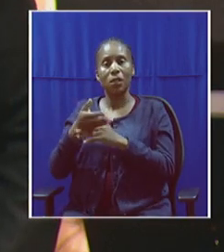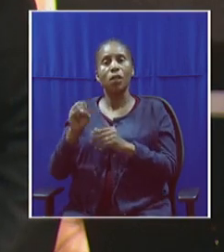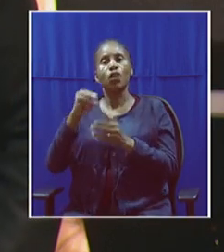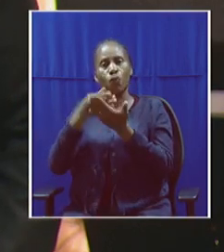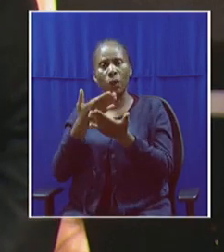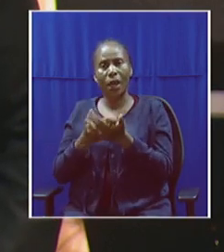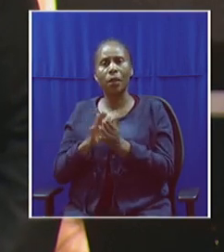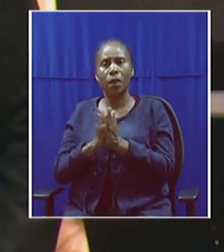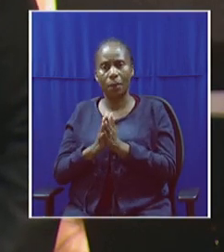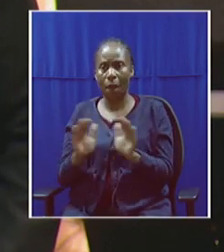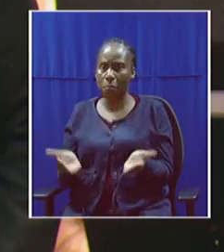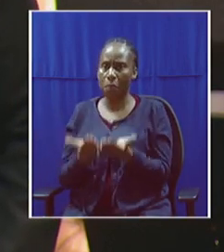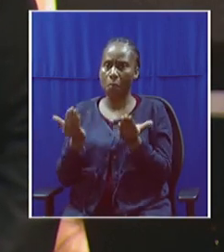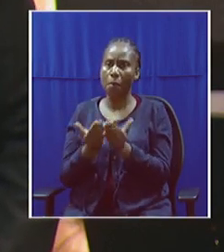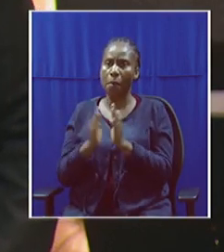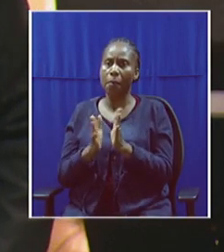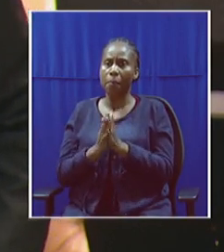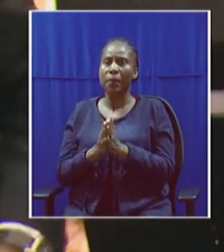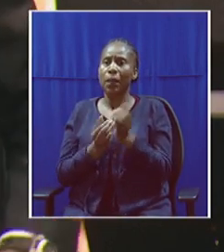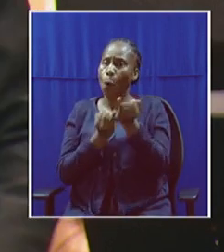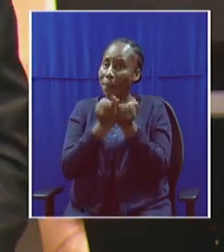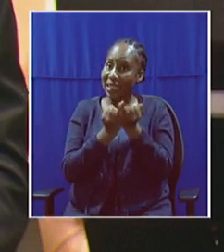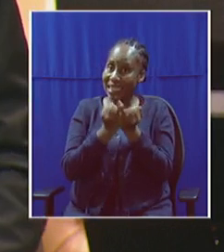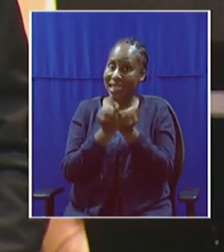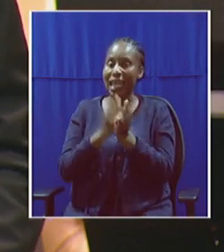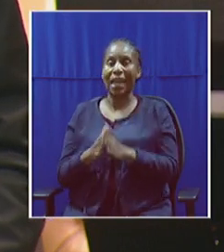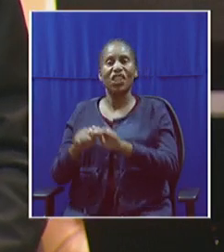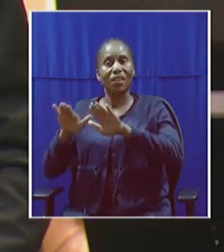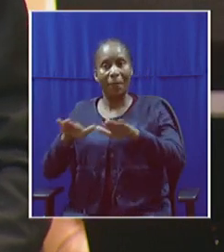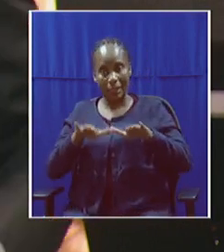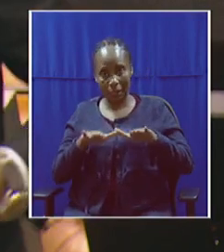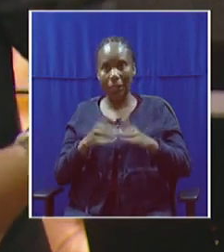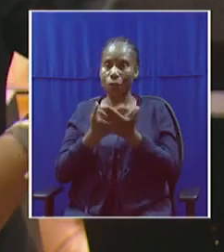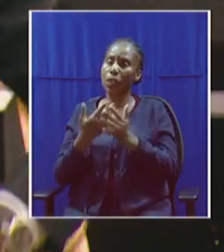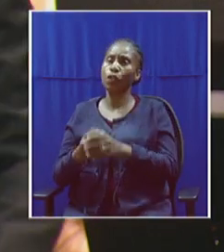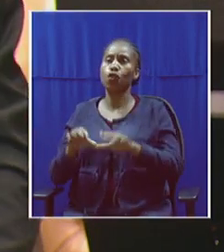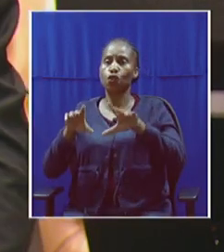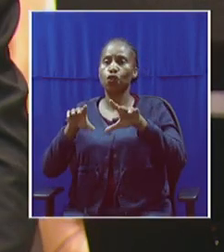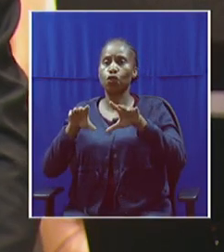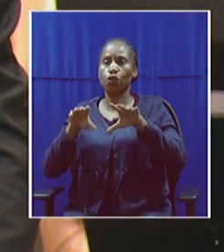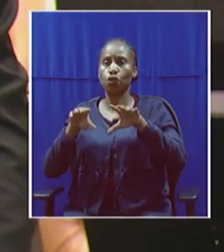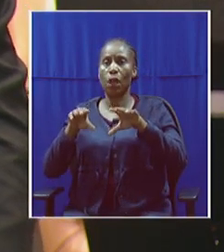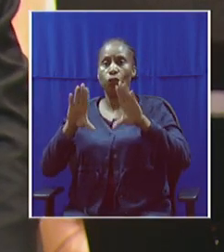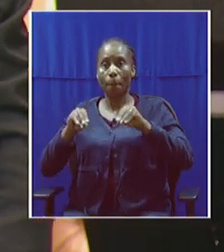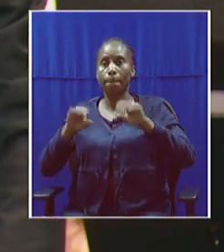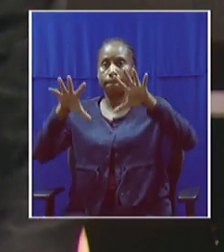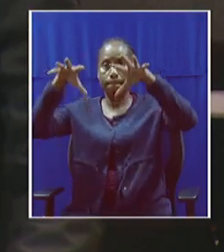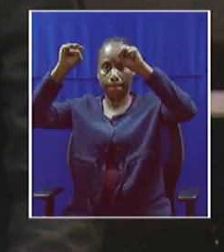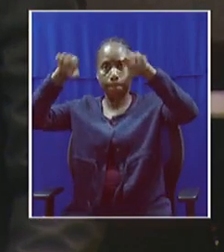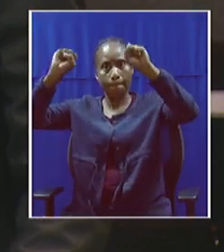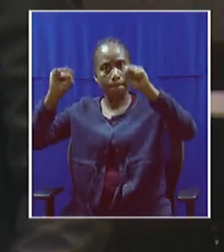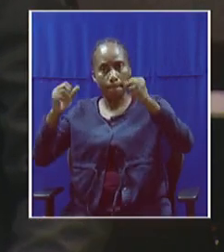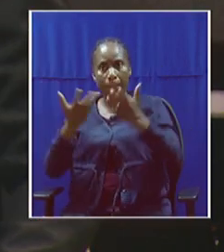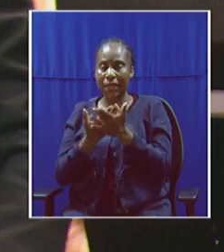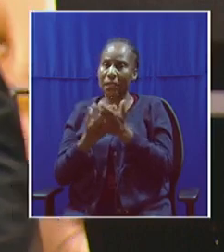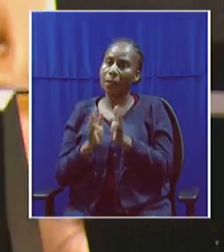stability competition and spread the risk of power outrages regarding energy Supply in South Africa